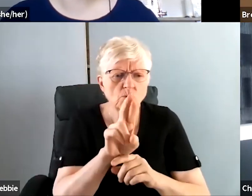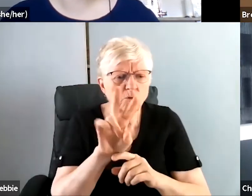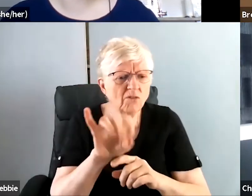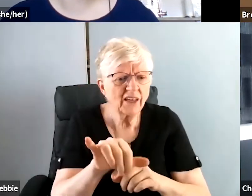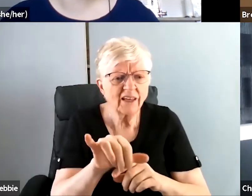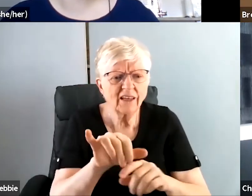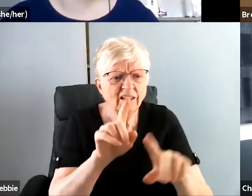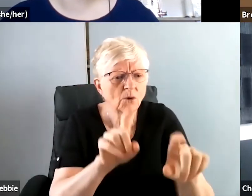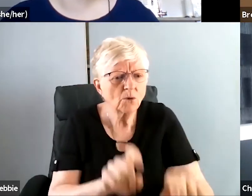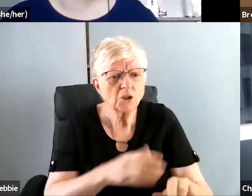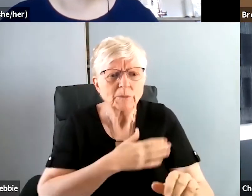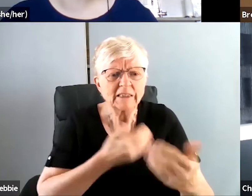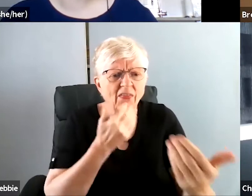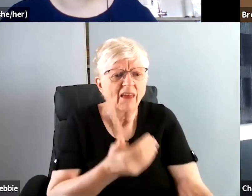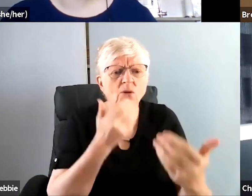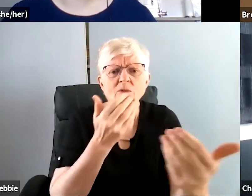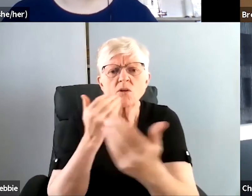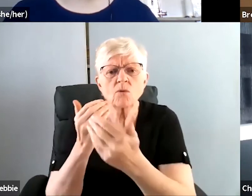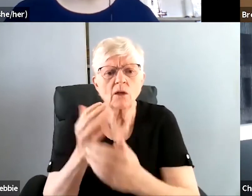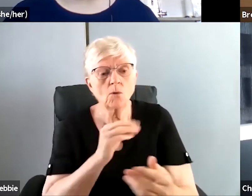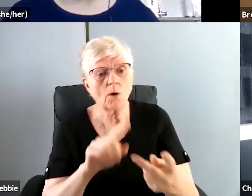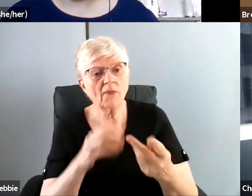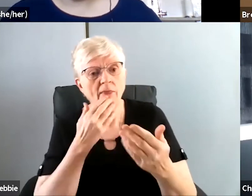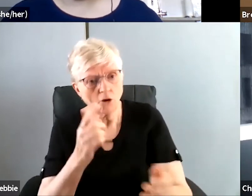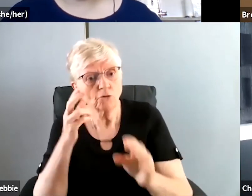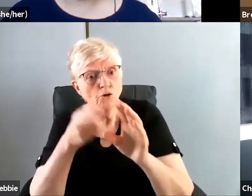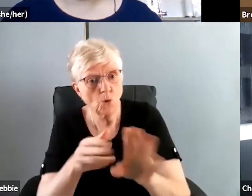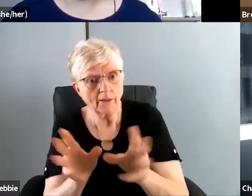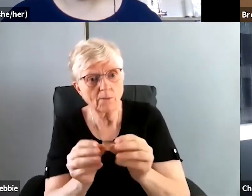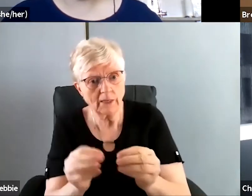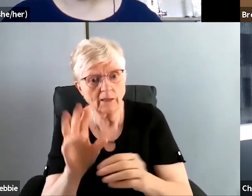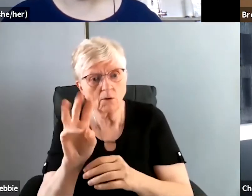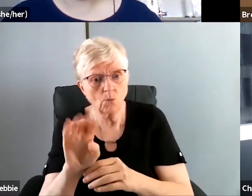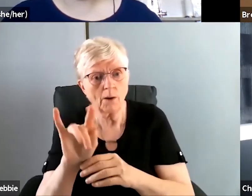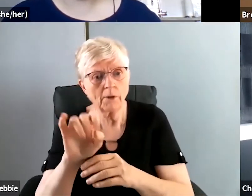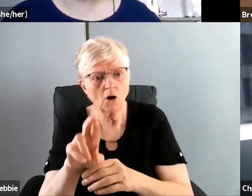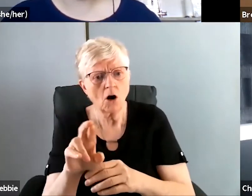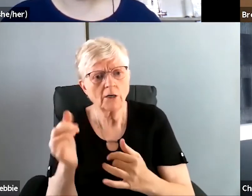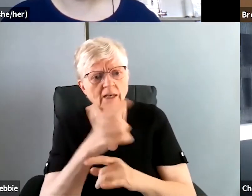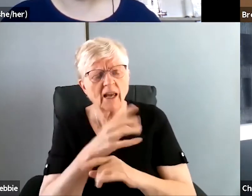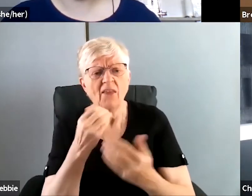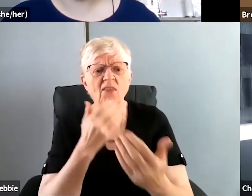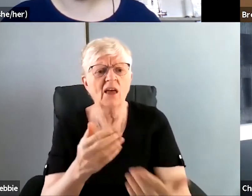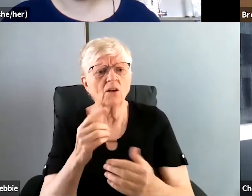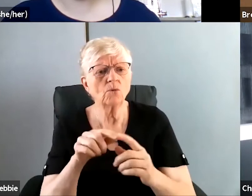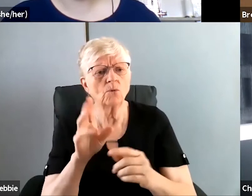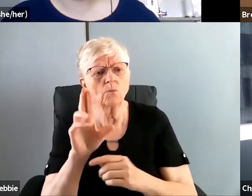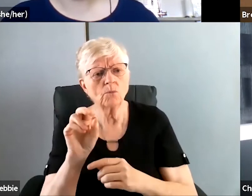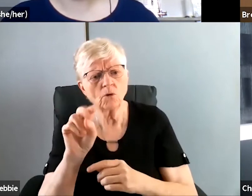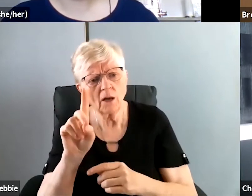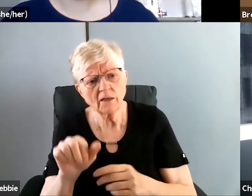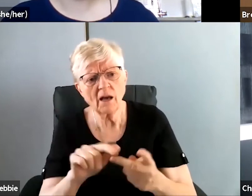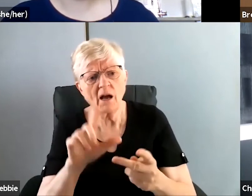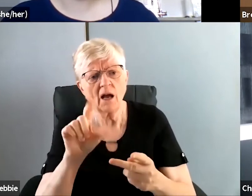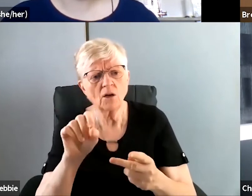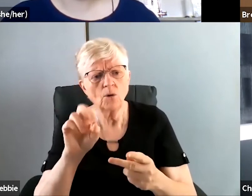And a heartfelt thanks to all the work that Brenda and Lorienne have both put into this. I know it's been a lot of work, and I think it's